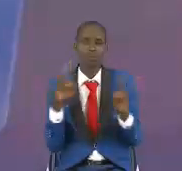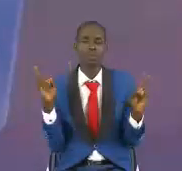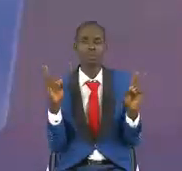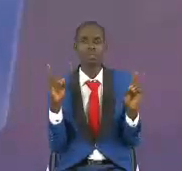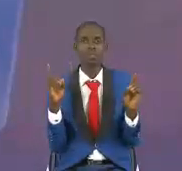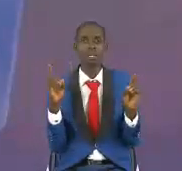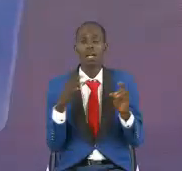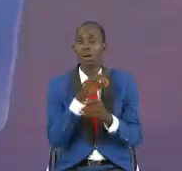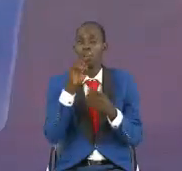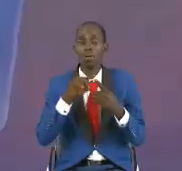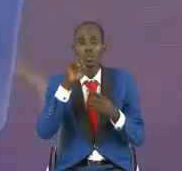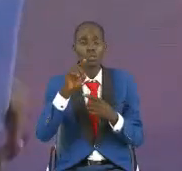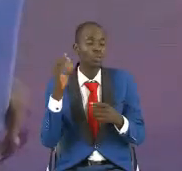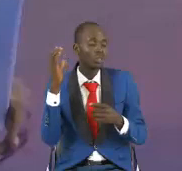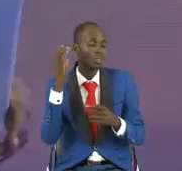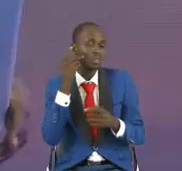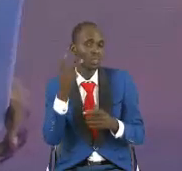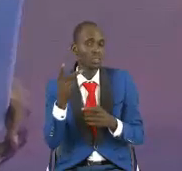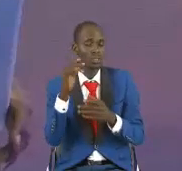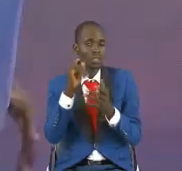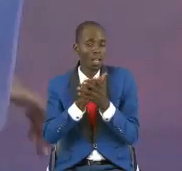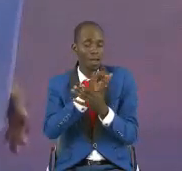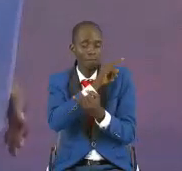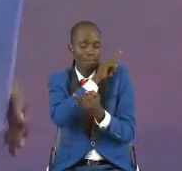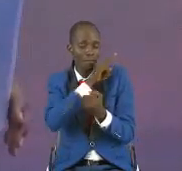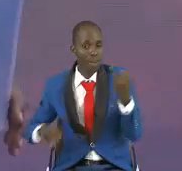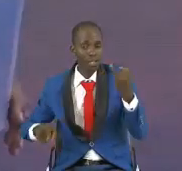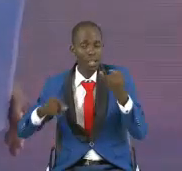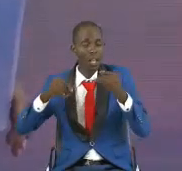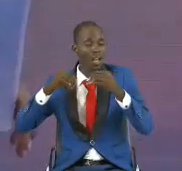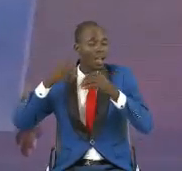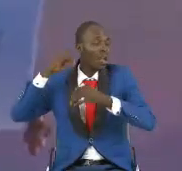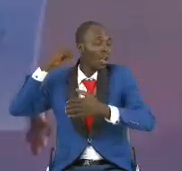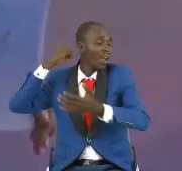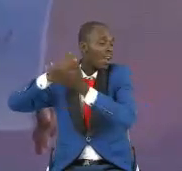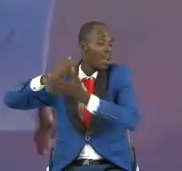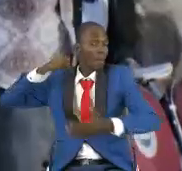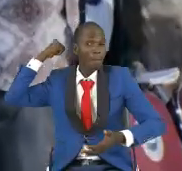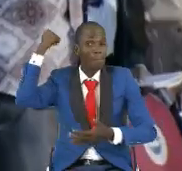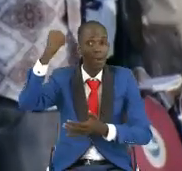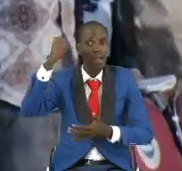when you hear the final amen, check up. The miracle is already there.